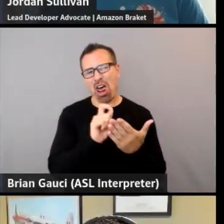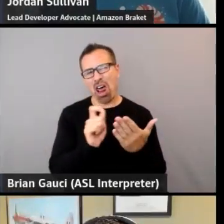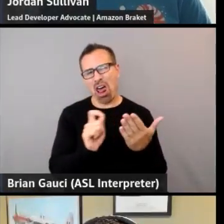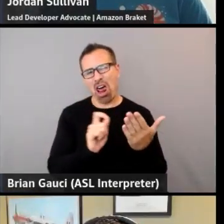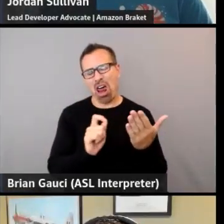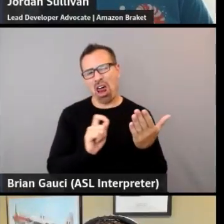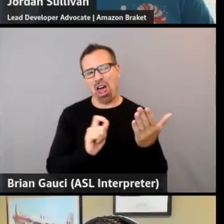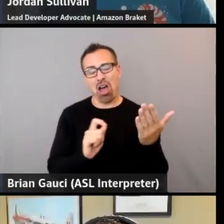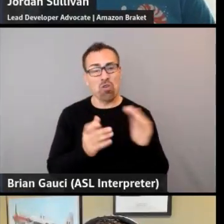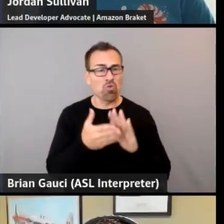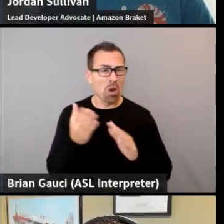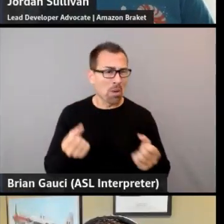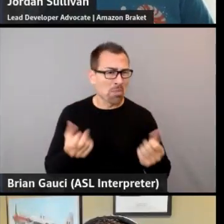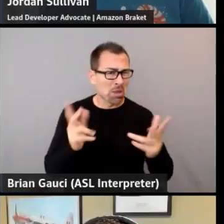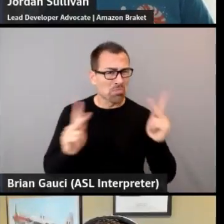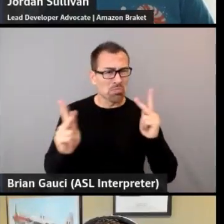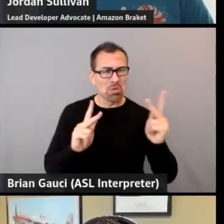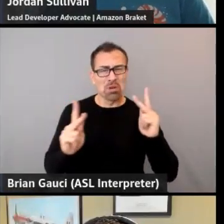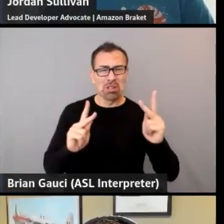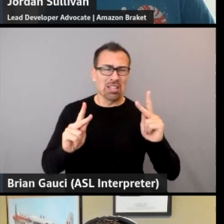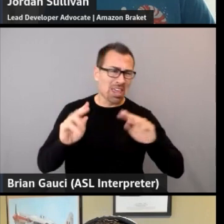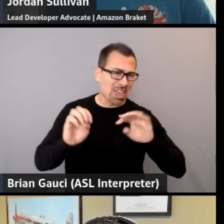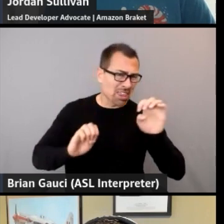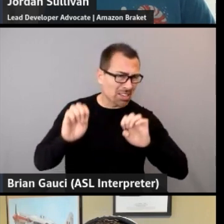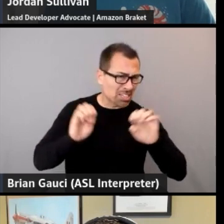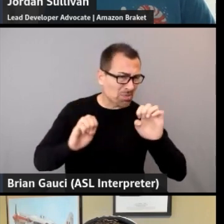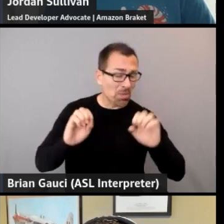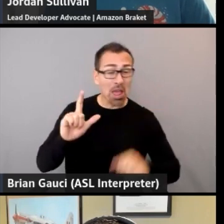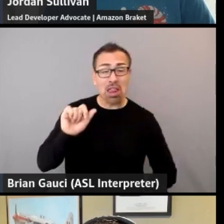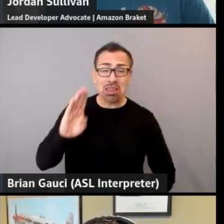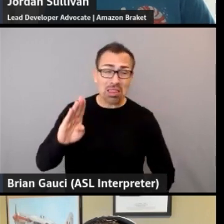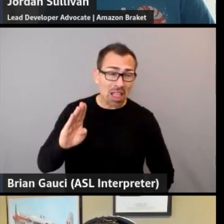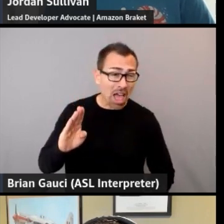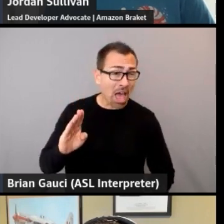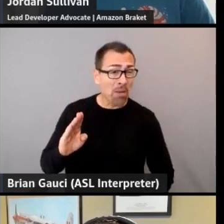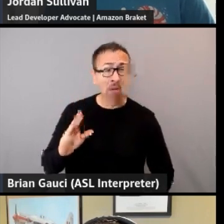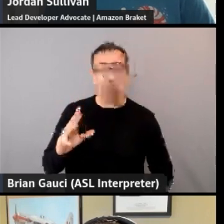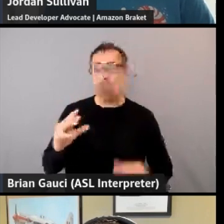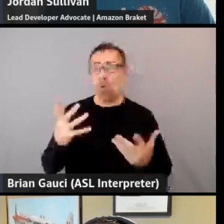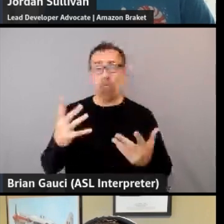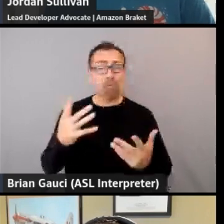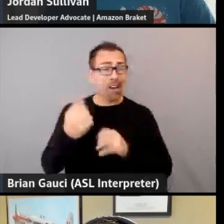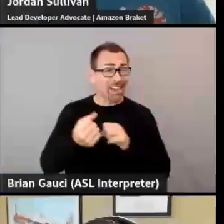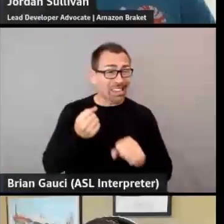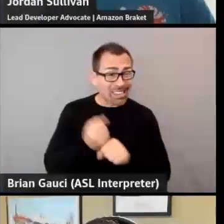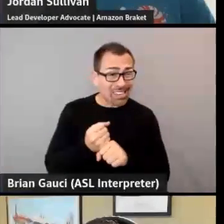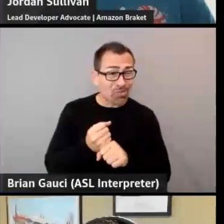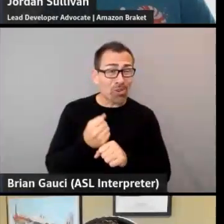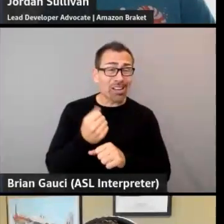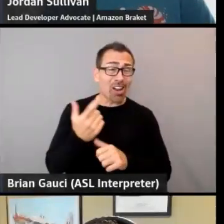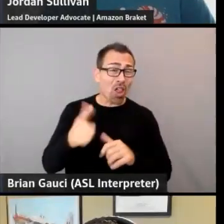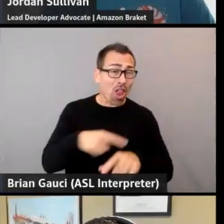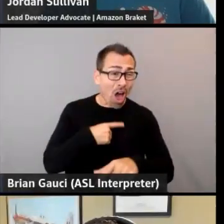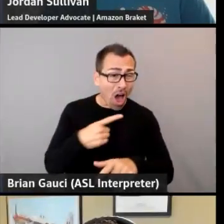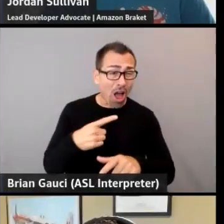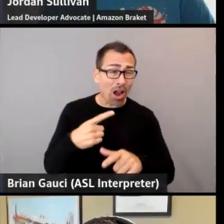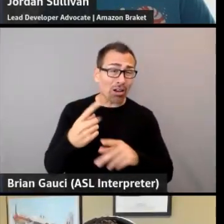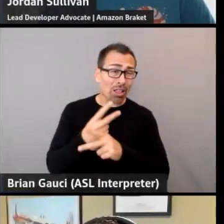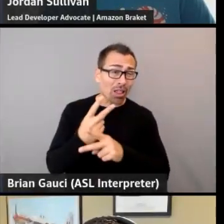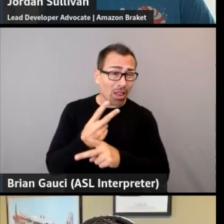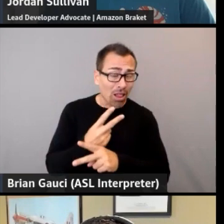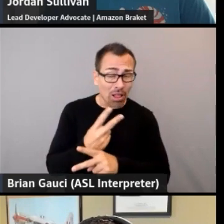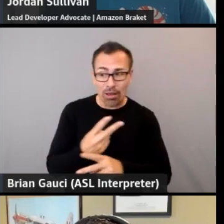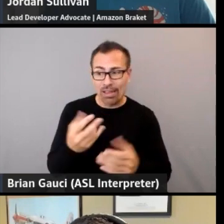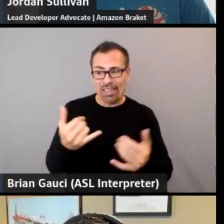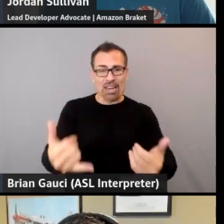lab, being like a huge effort, probably on the time scales of a year, if not even more. And now I have the ability to run that through the cloud from